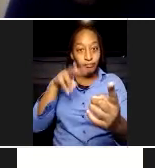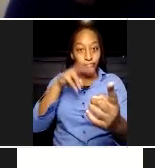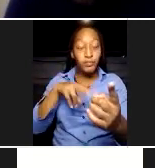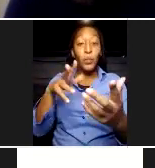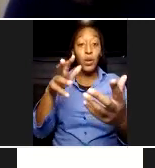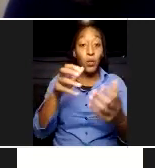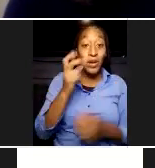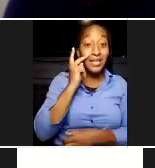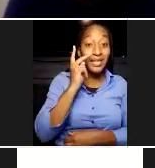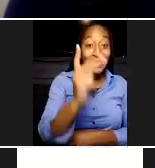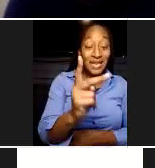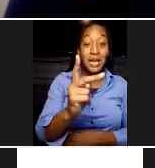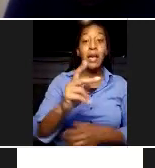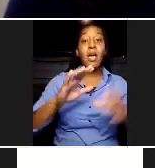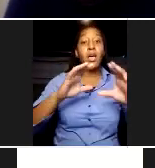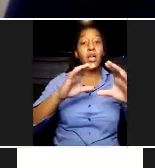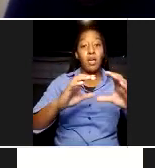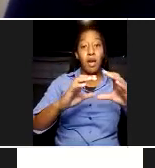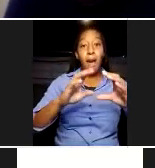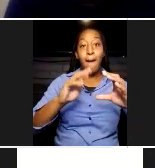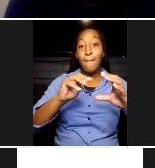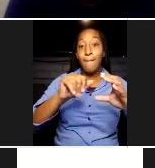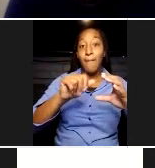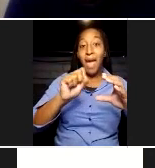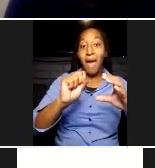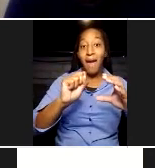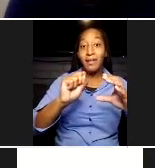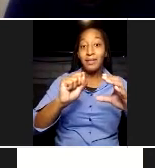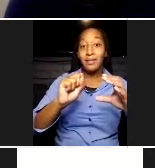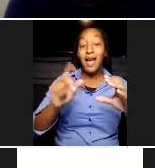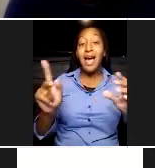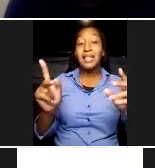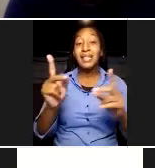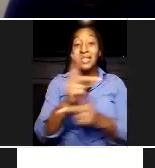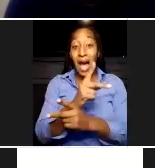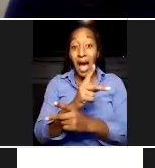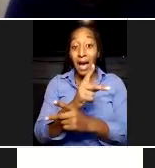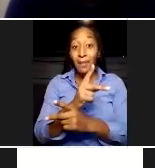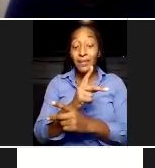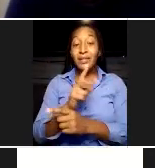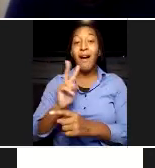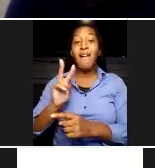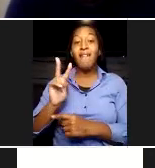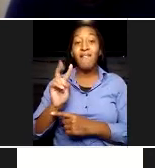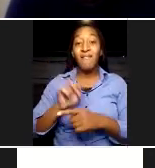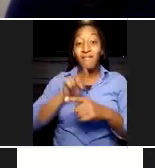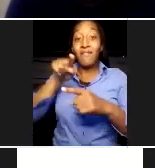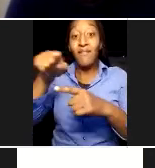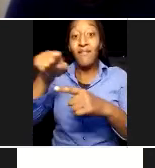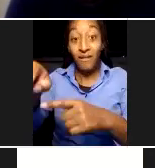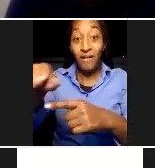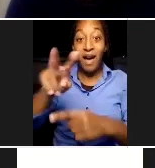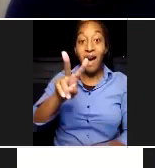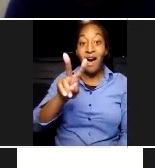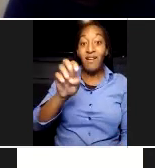velocity. Be careful there. We said mass times velocity, not mass times